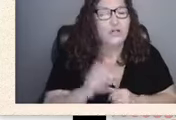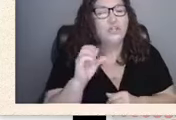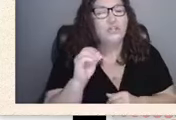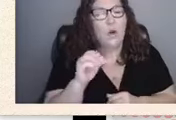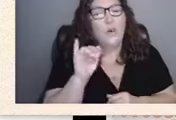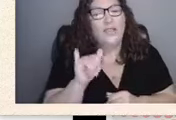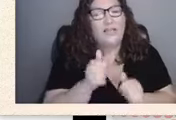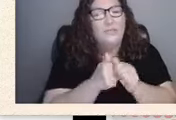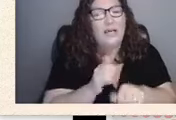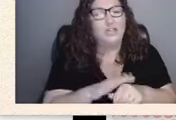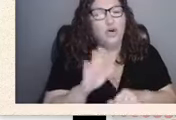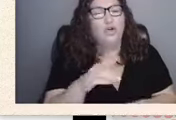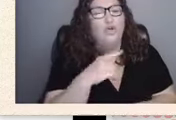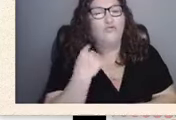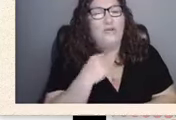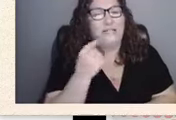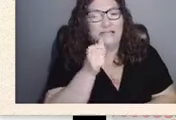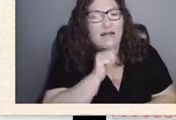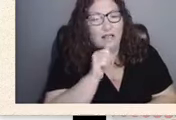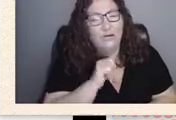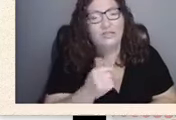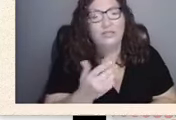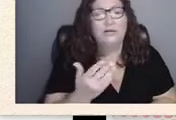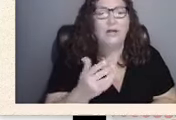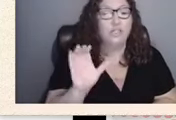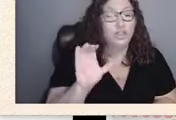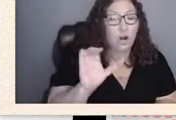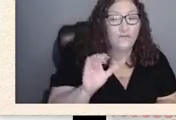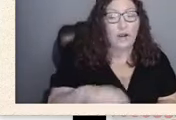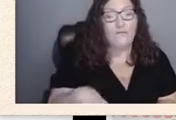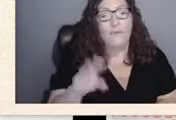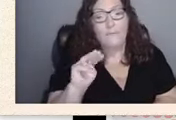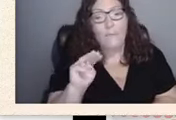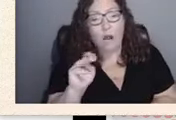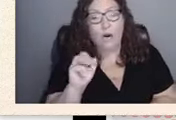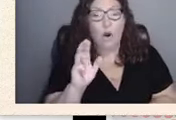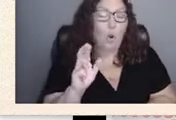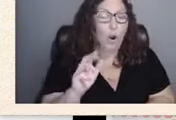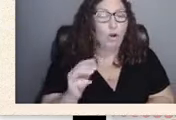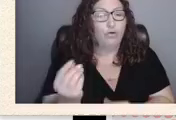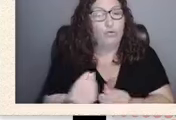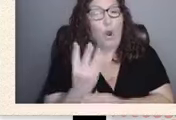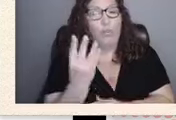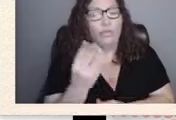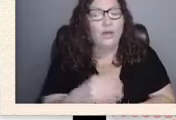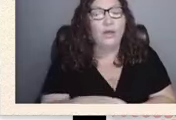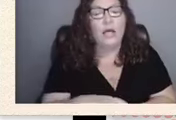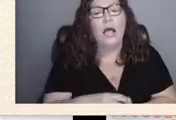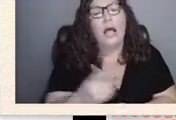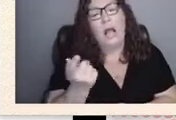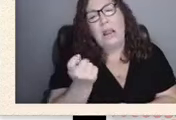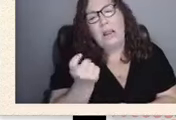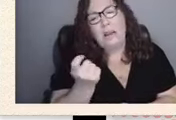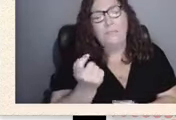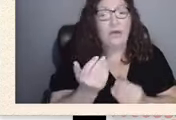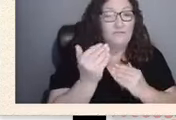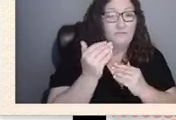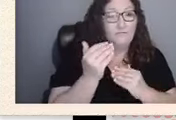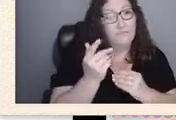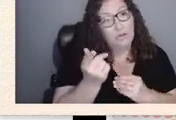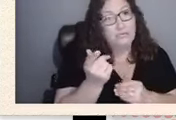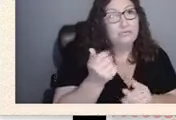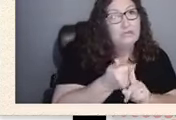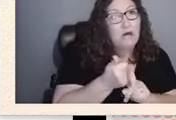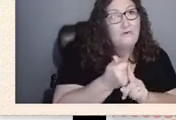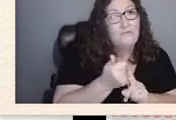your risk tolerance, either conservative, moderate, or growth. But maybe you're a little more financial savvy, or maybe you want to have